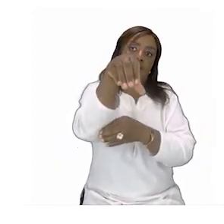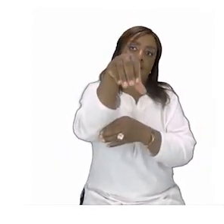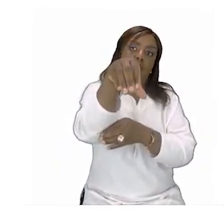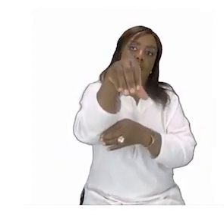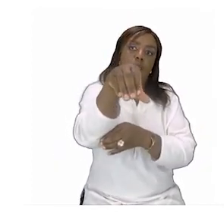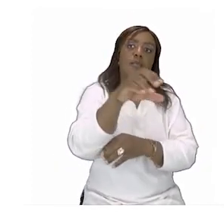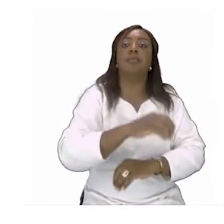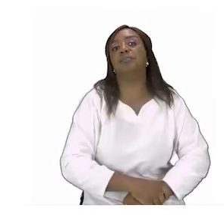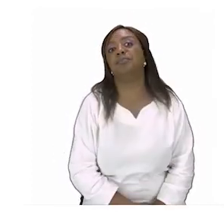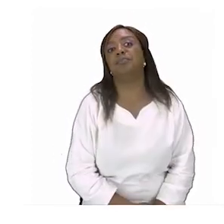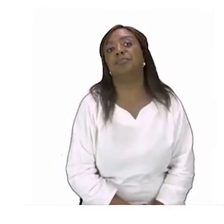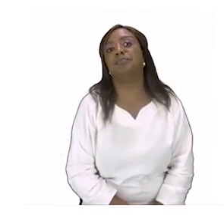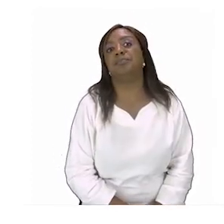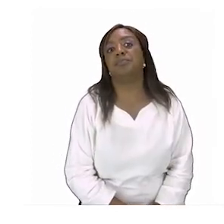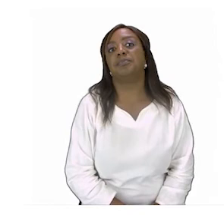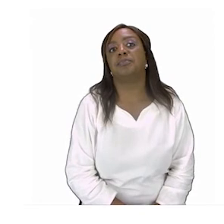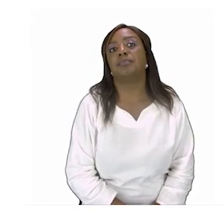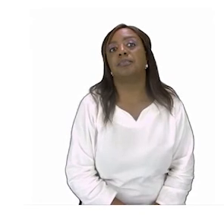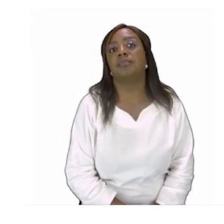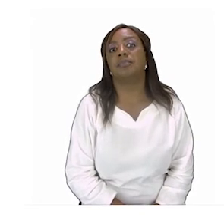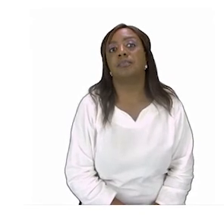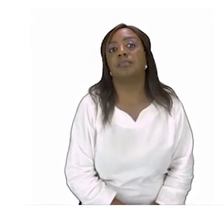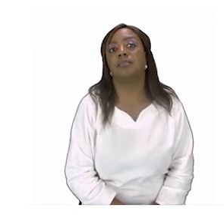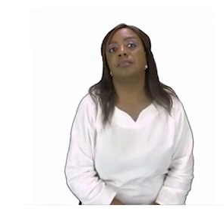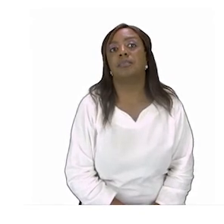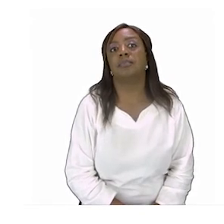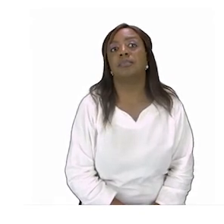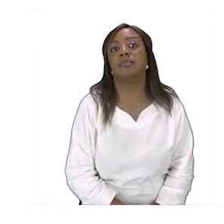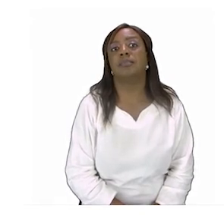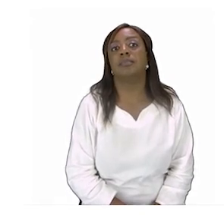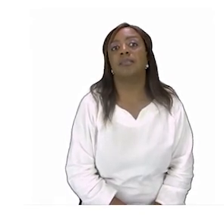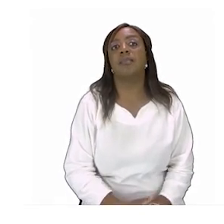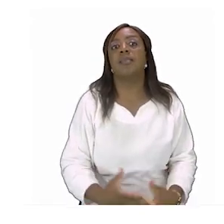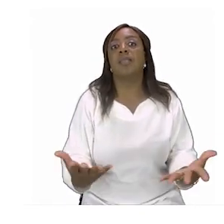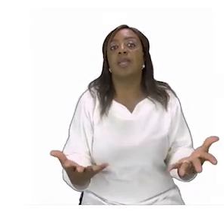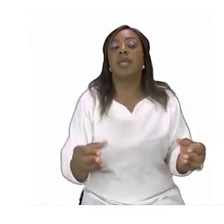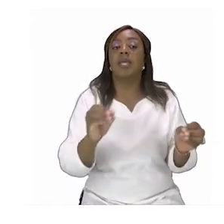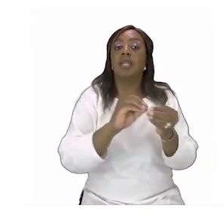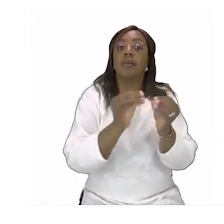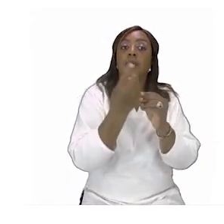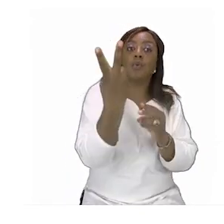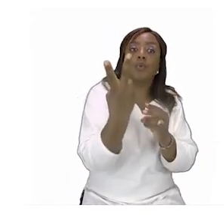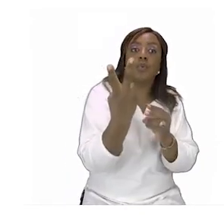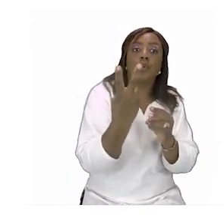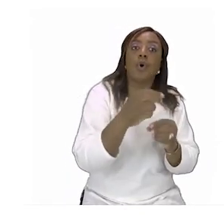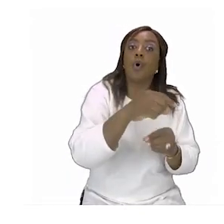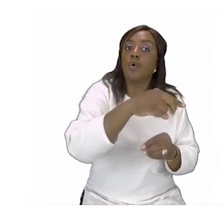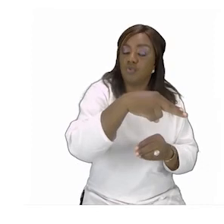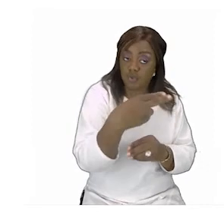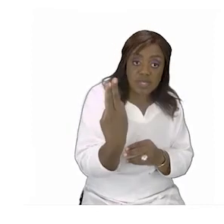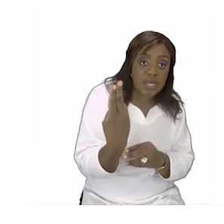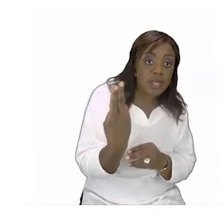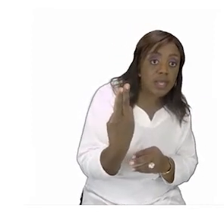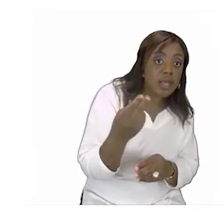done, grade twos. Let's move to number two. It says, let's read together. On